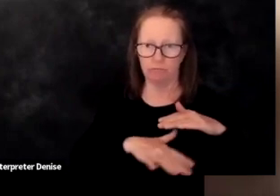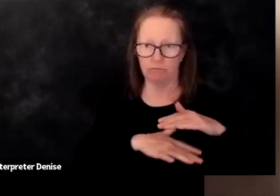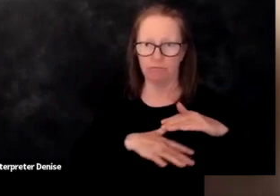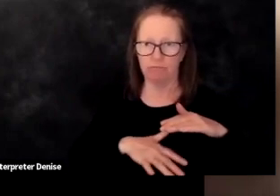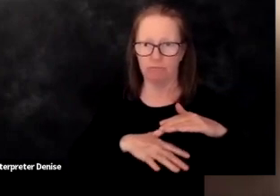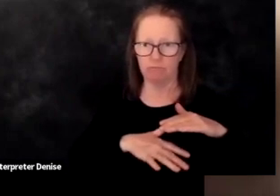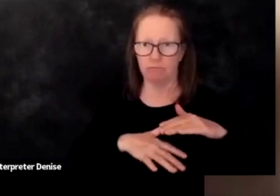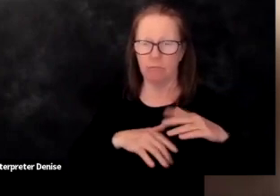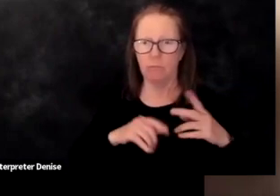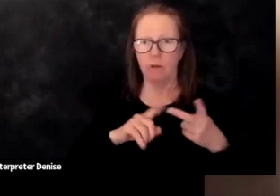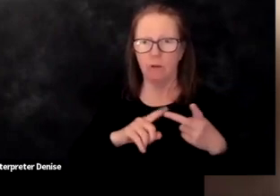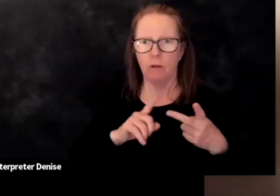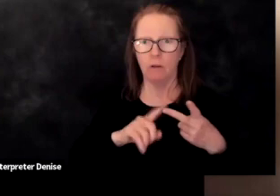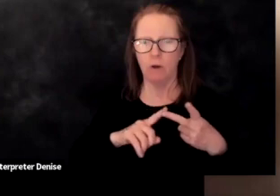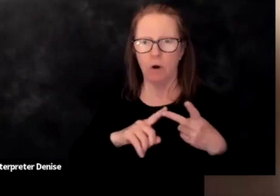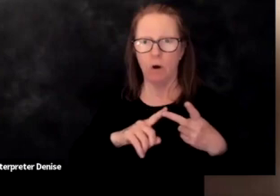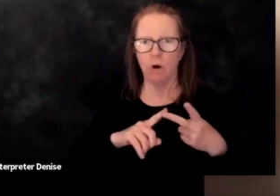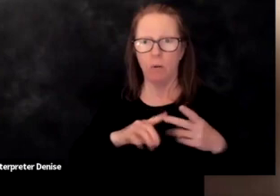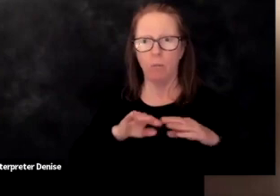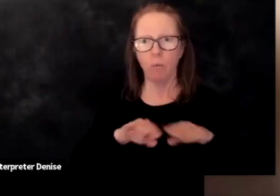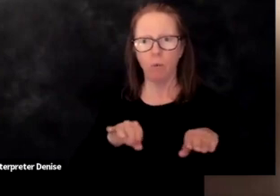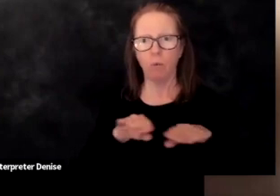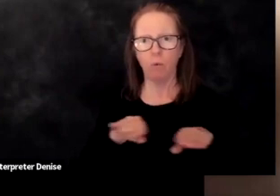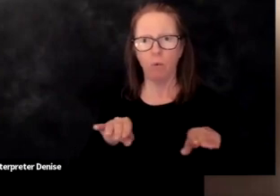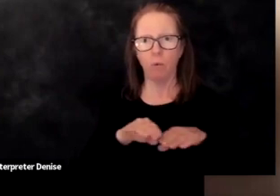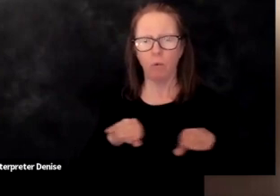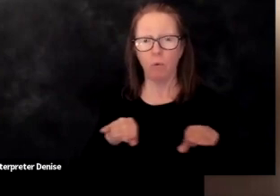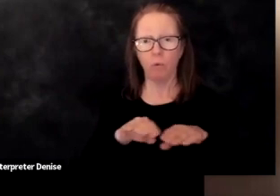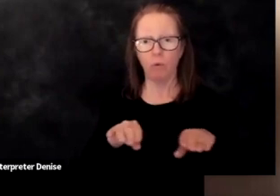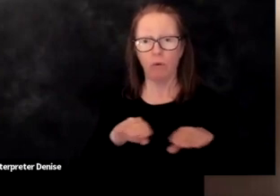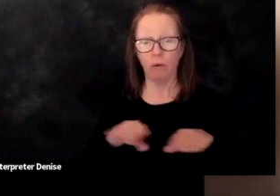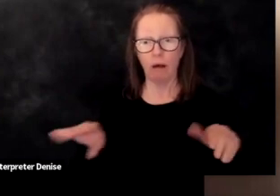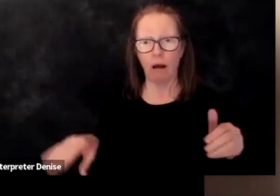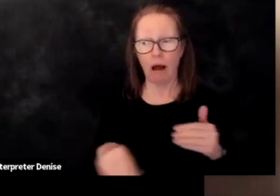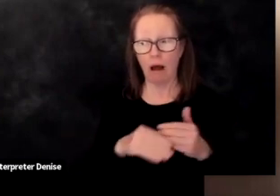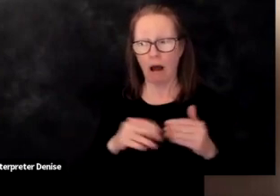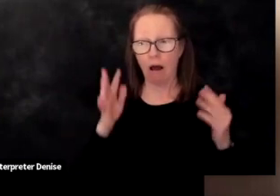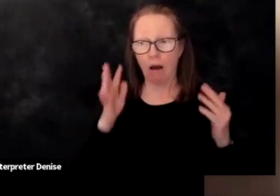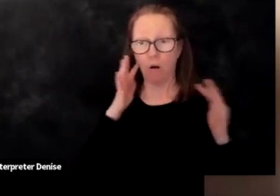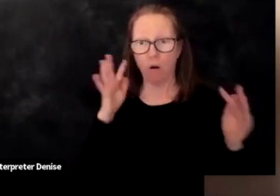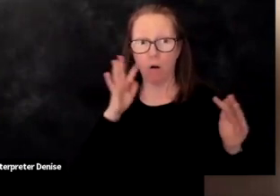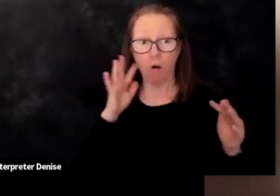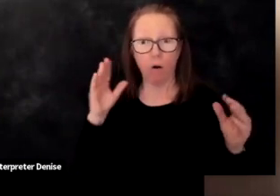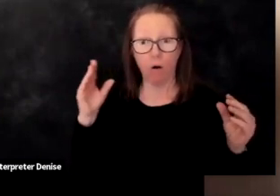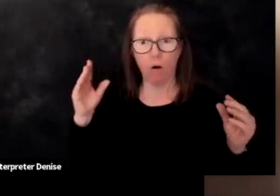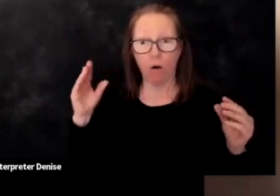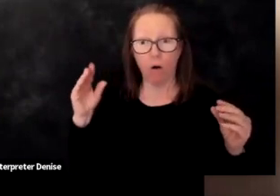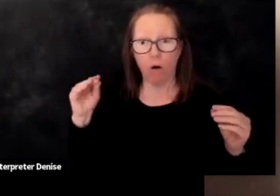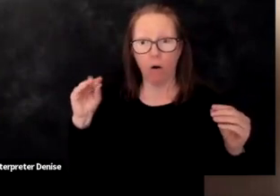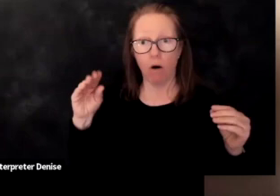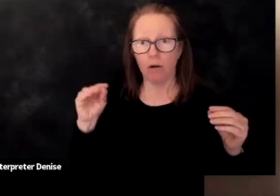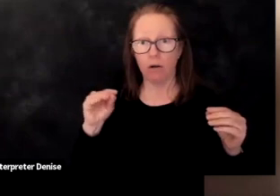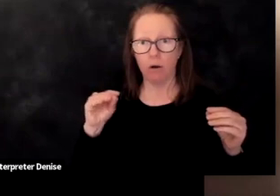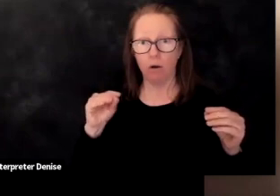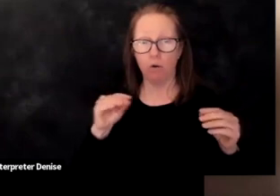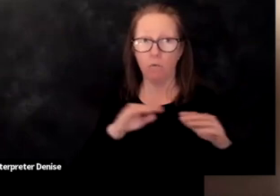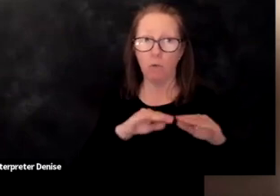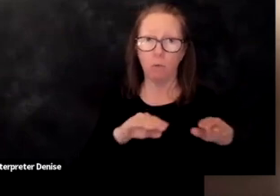the pool. We will not be adding, at least today, we will not be adding speakers to the front of the building.